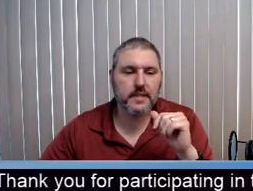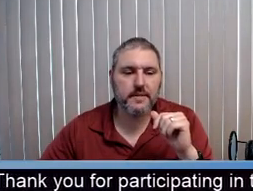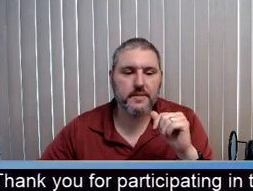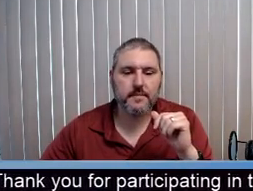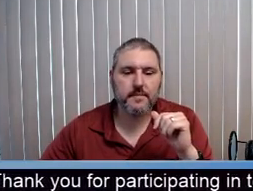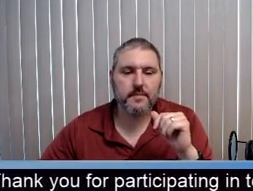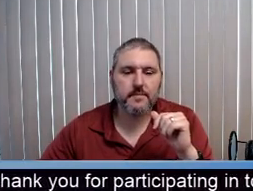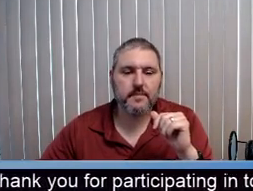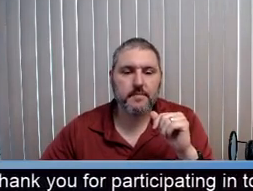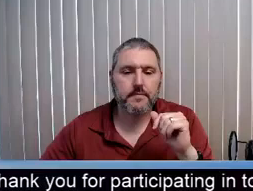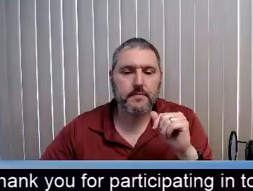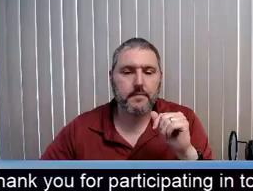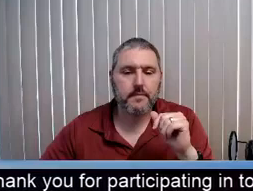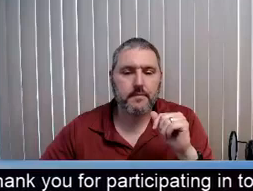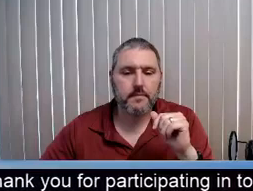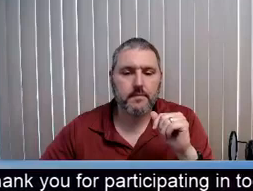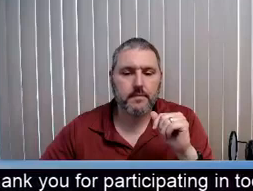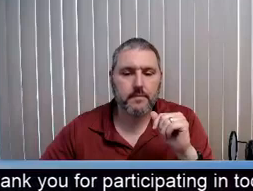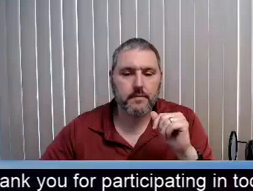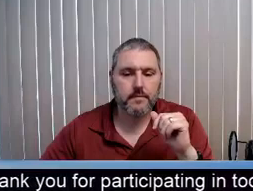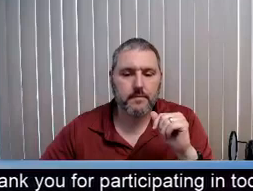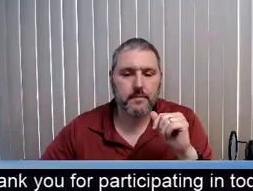Look at this.